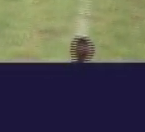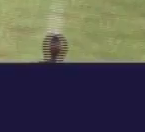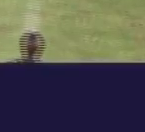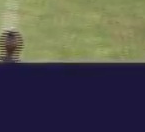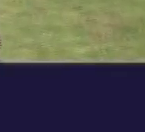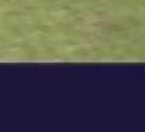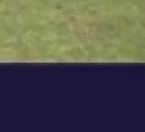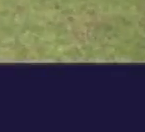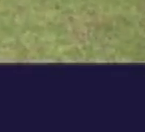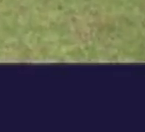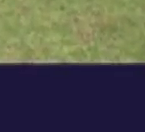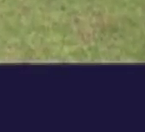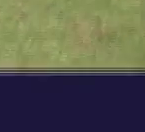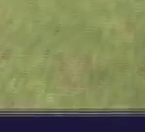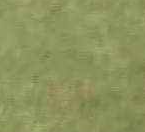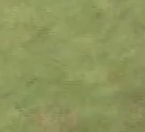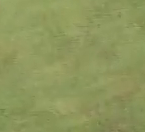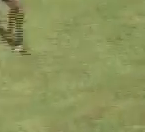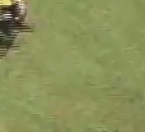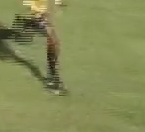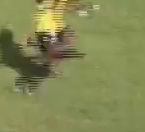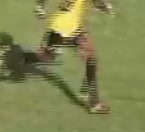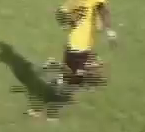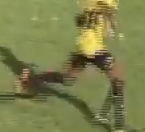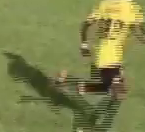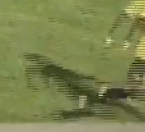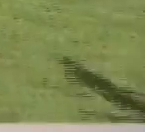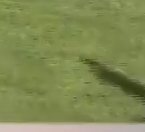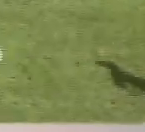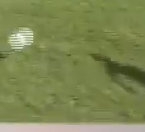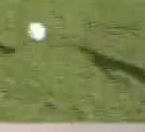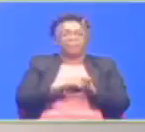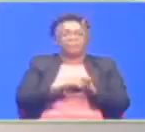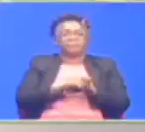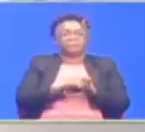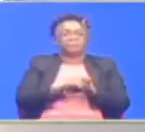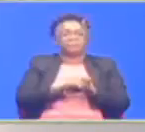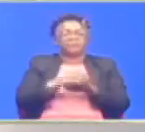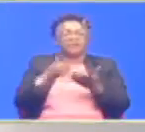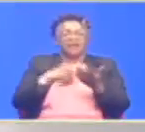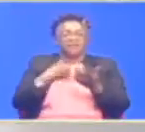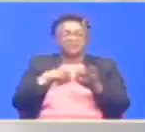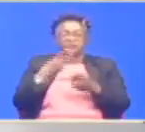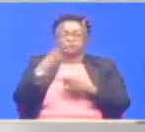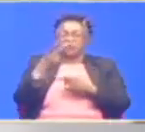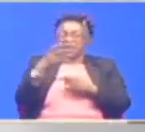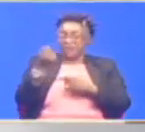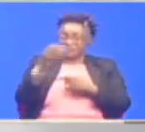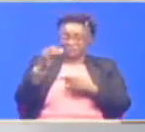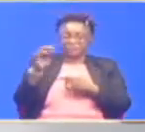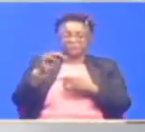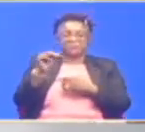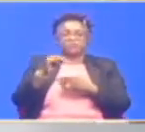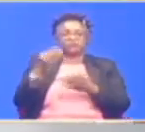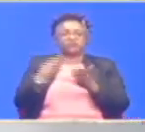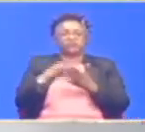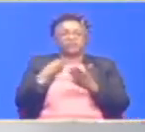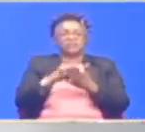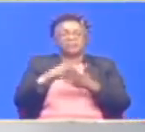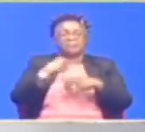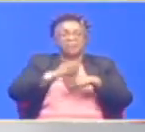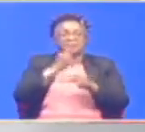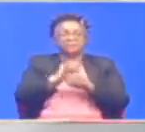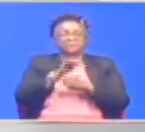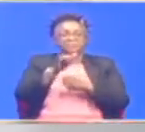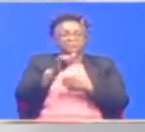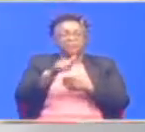The second tier football club is putting up a 350 million shilling playing and training facility dubbed St. Sebastian Park